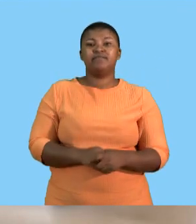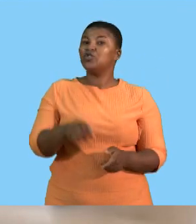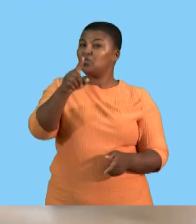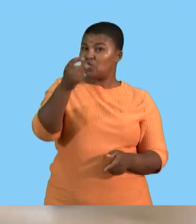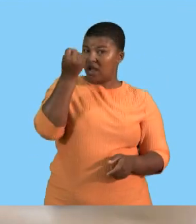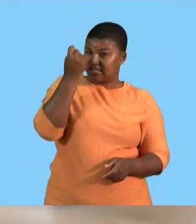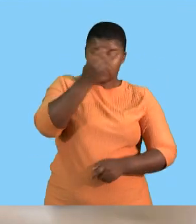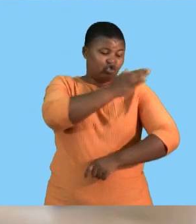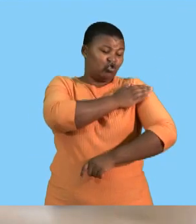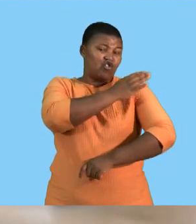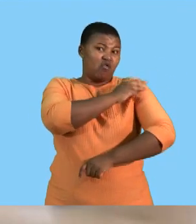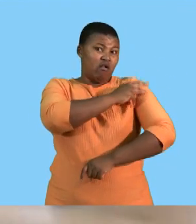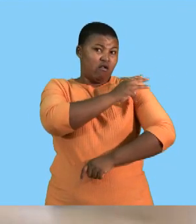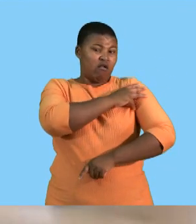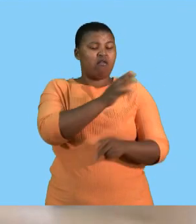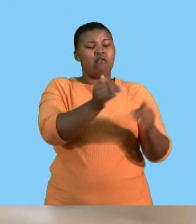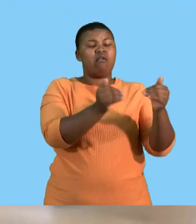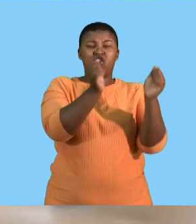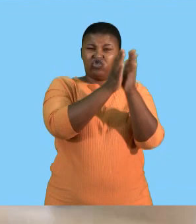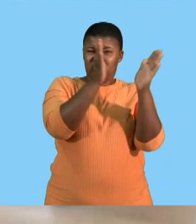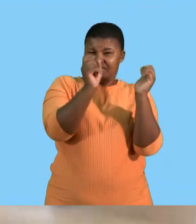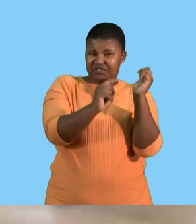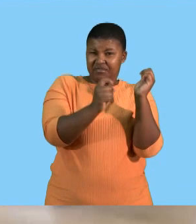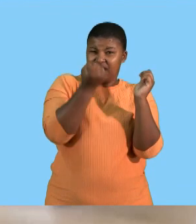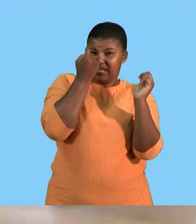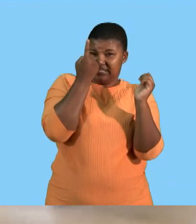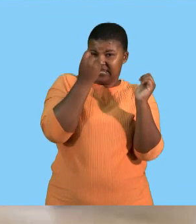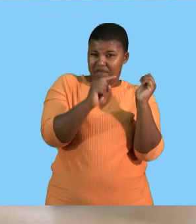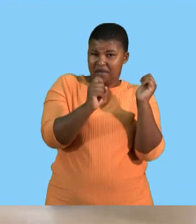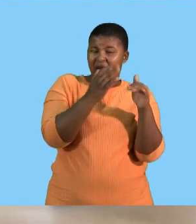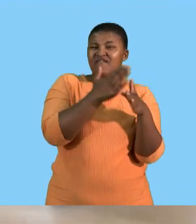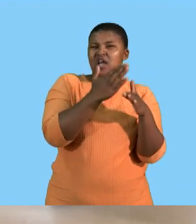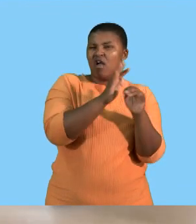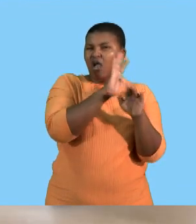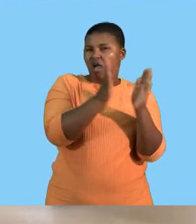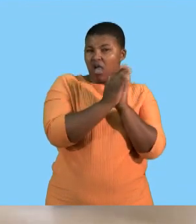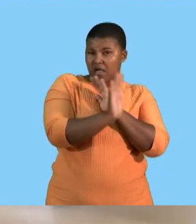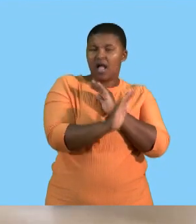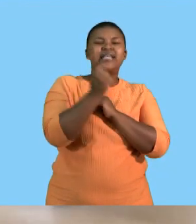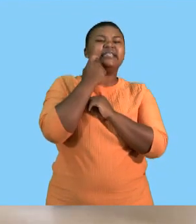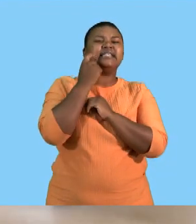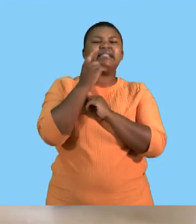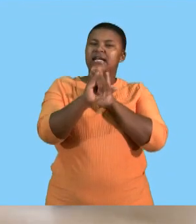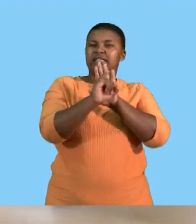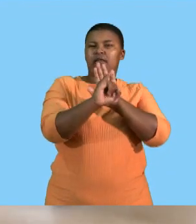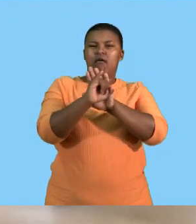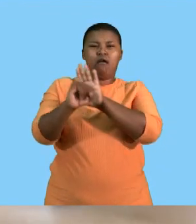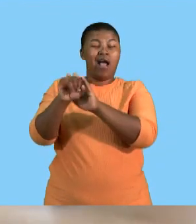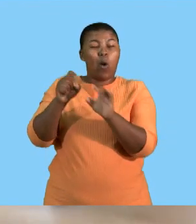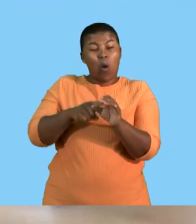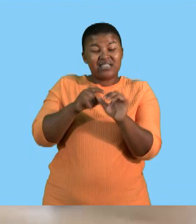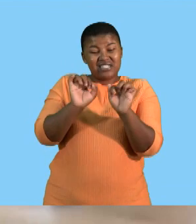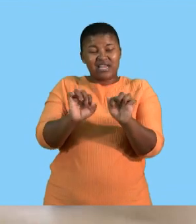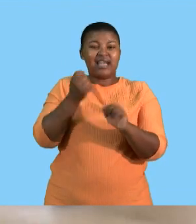general management function's responsibilities again, then it will be easier for us to understand what their quality indicators are.